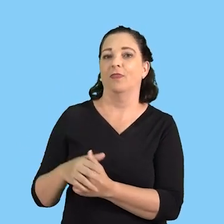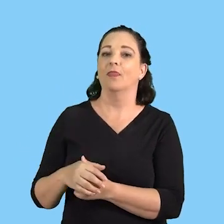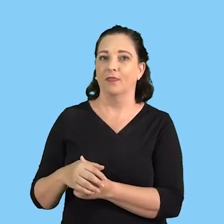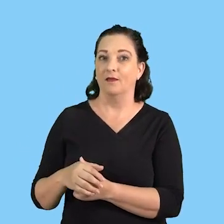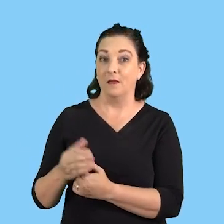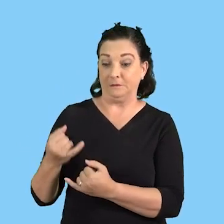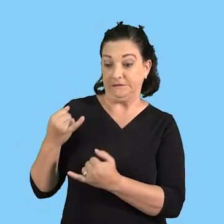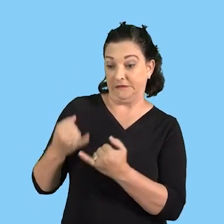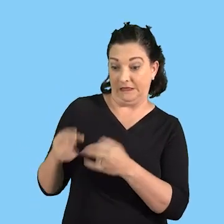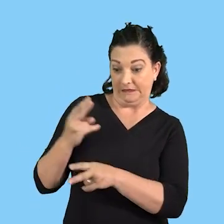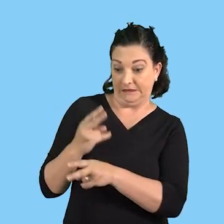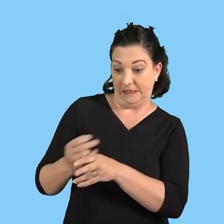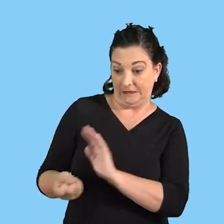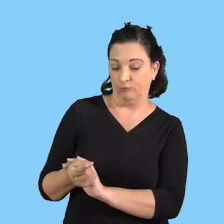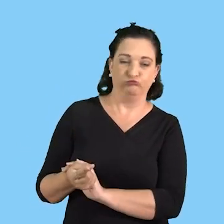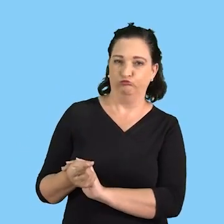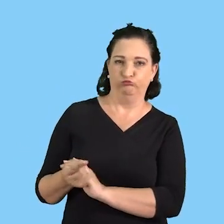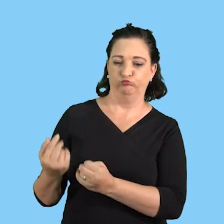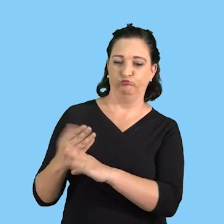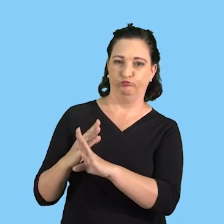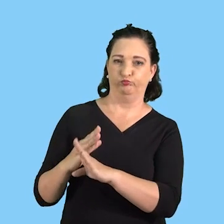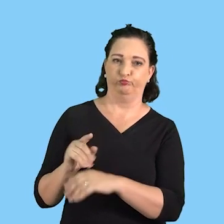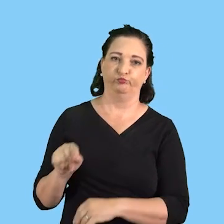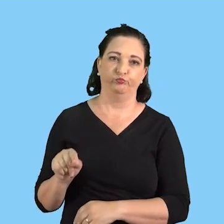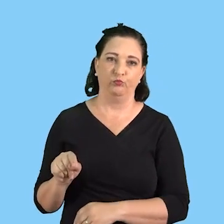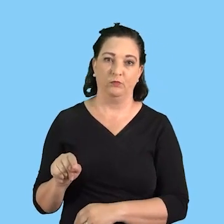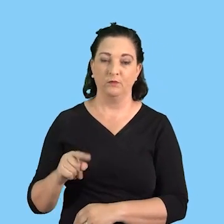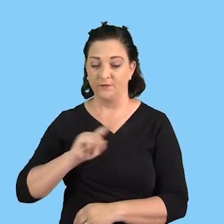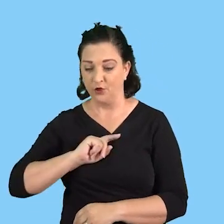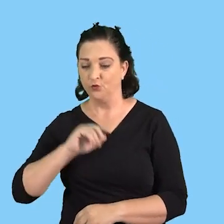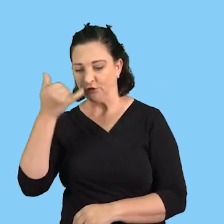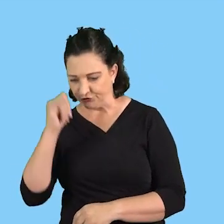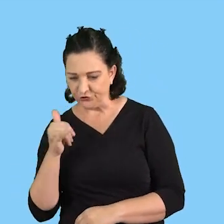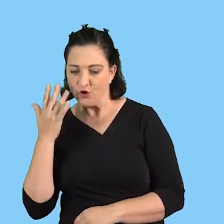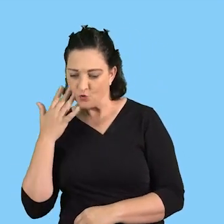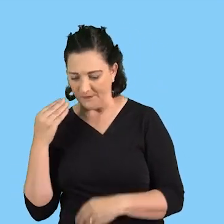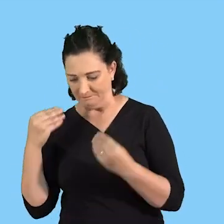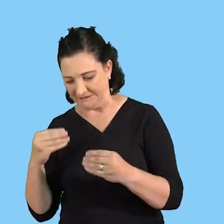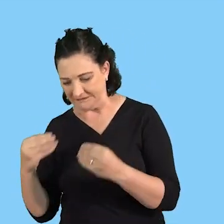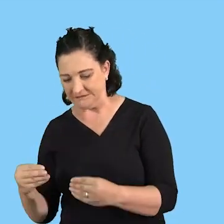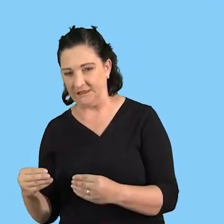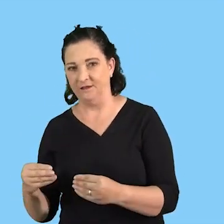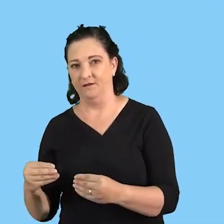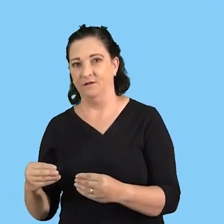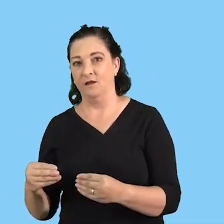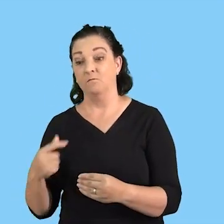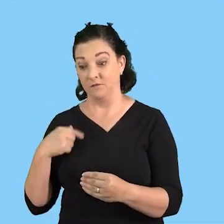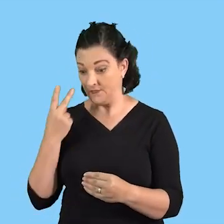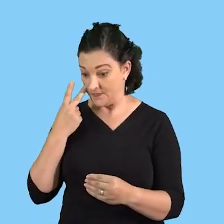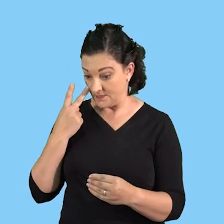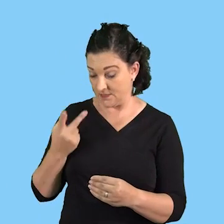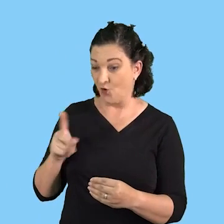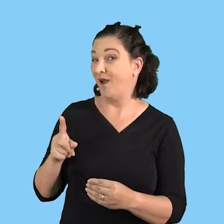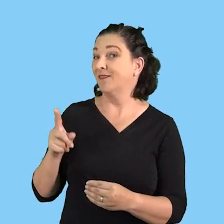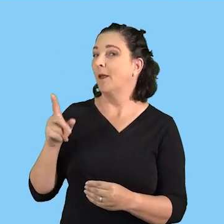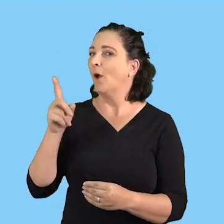and prevents mistakes from happening again. So when I am busy inspecting during the production process, I am able